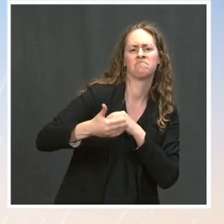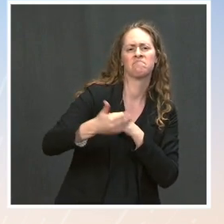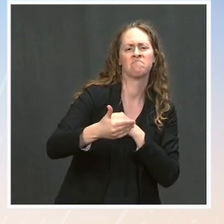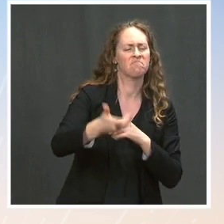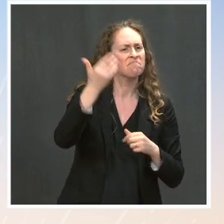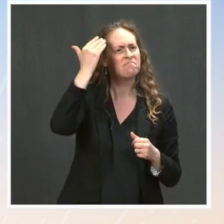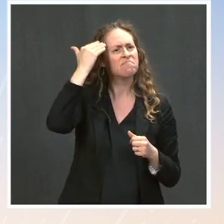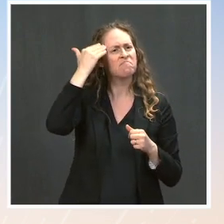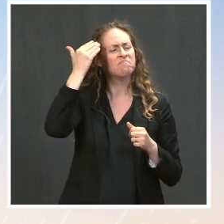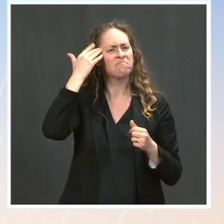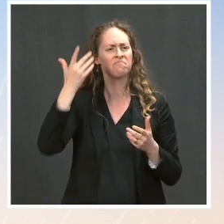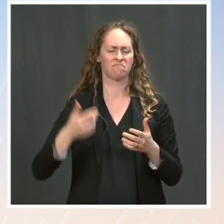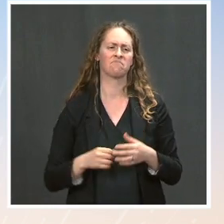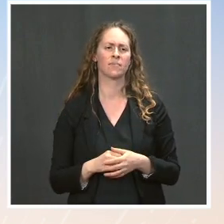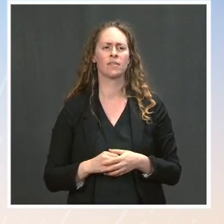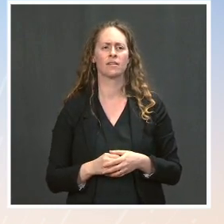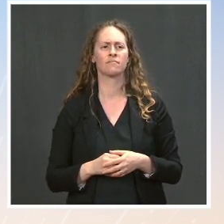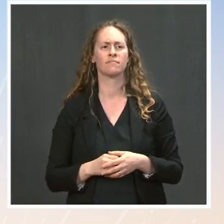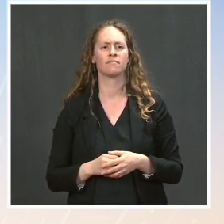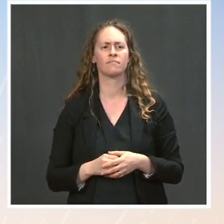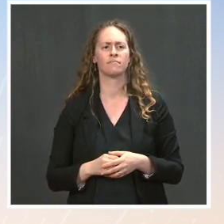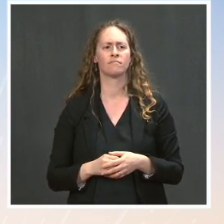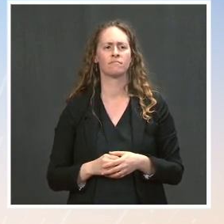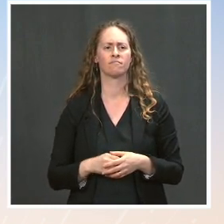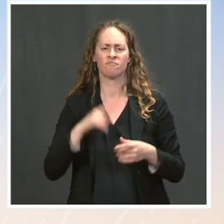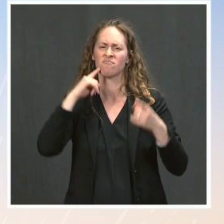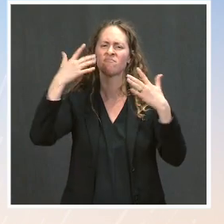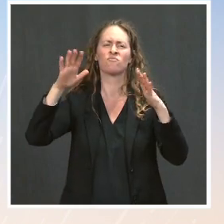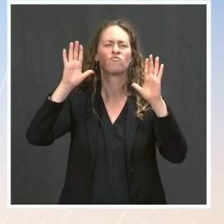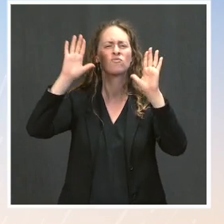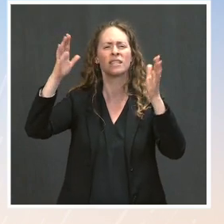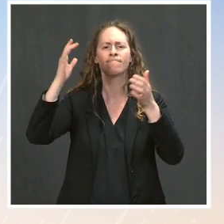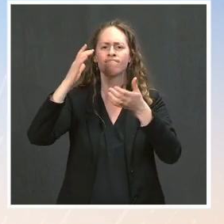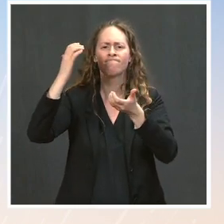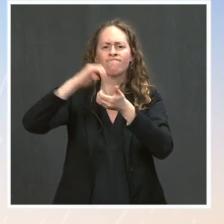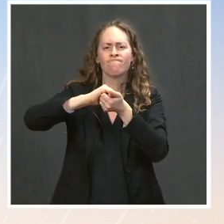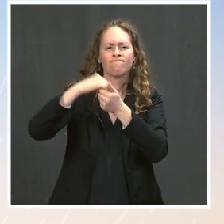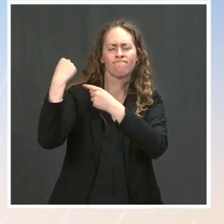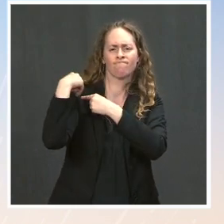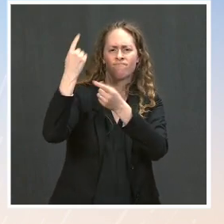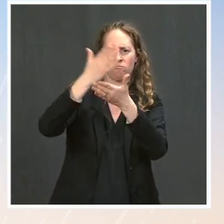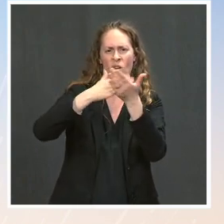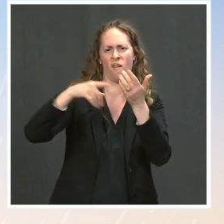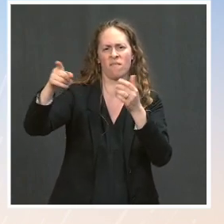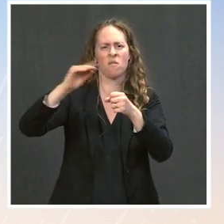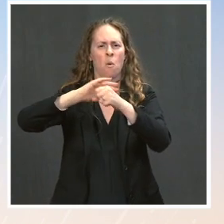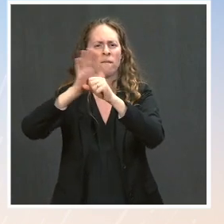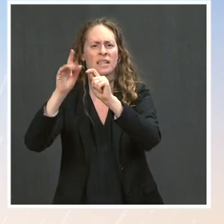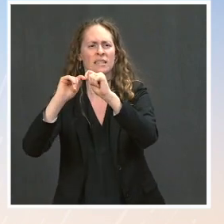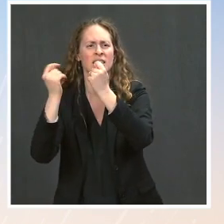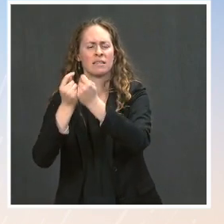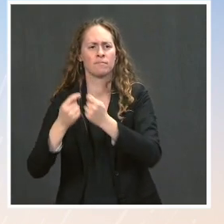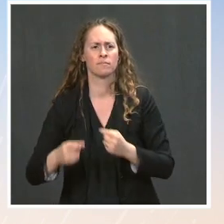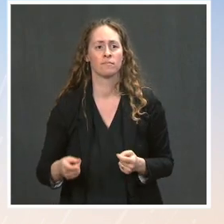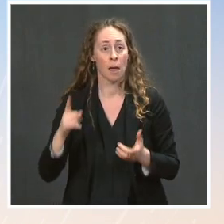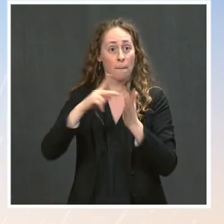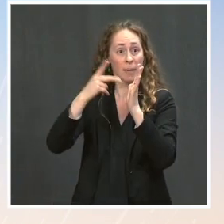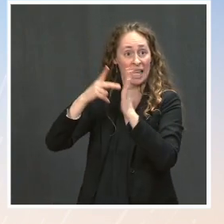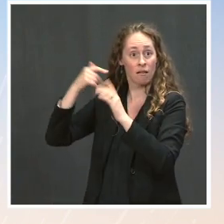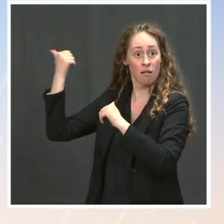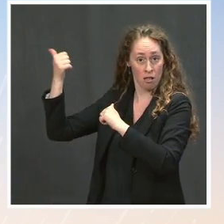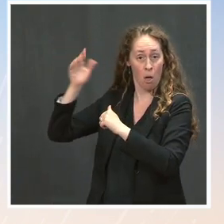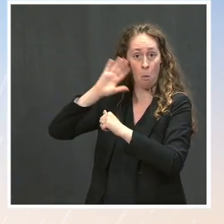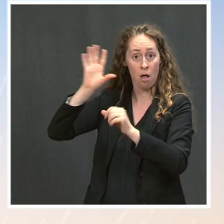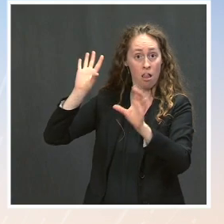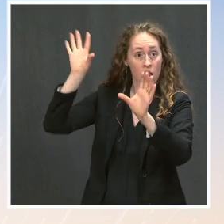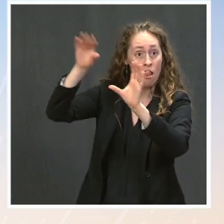excellent hands with his COVID coordinator. So to clarify, he has not joined. Does he have any plans in the future to join those calls? We've never conveyed it as a call that would